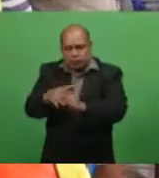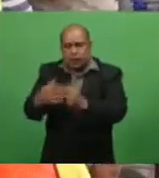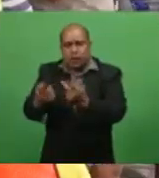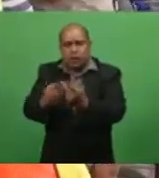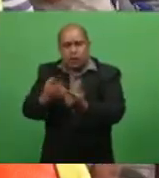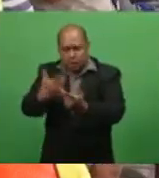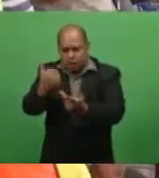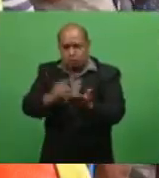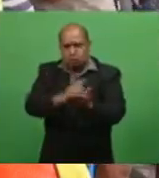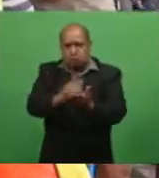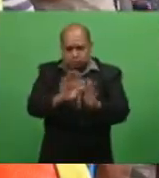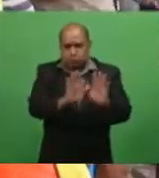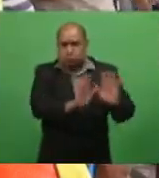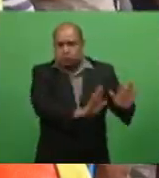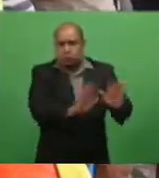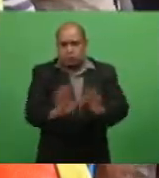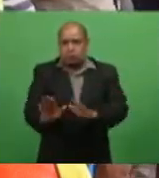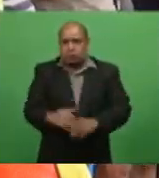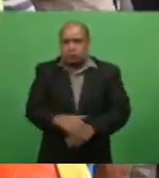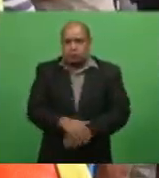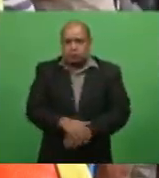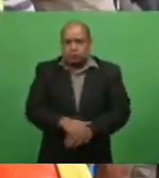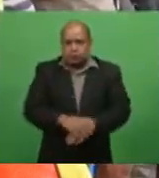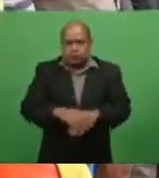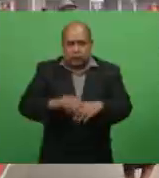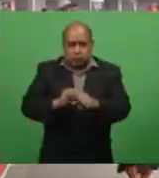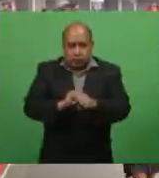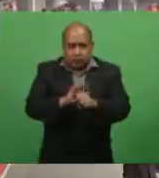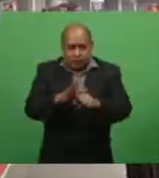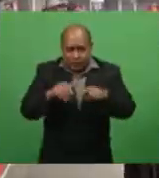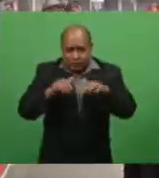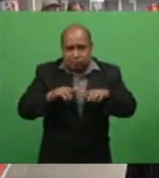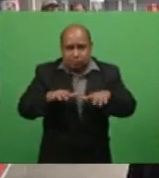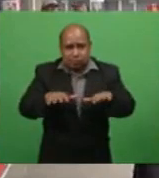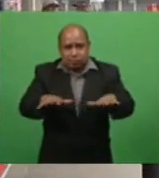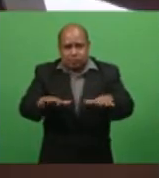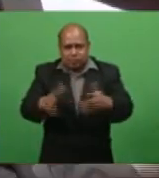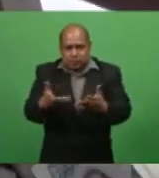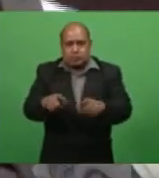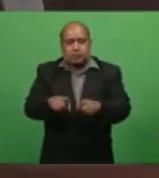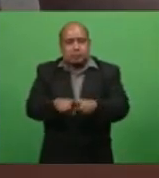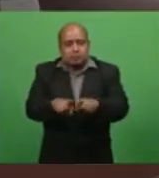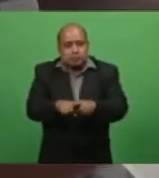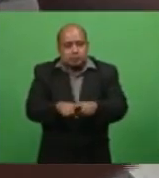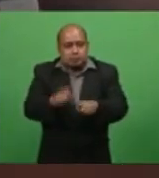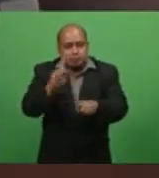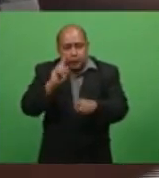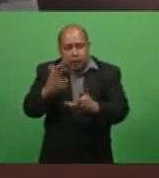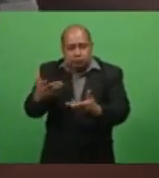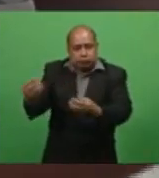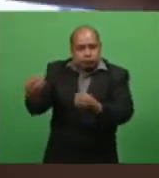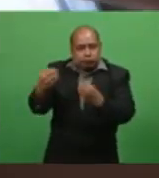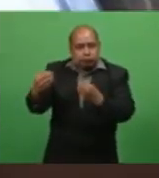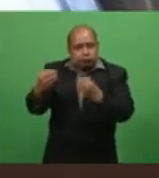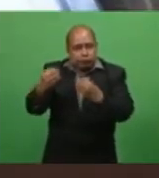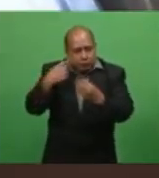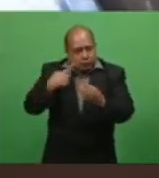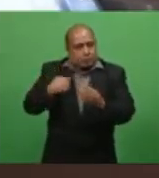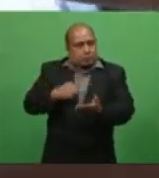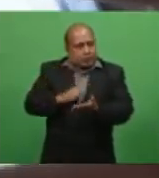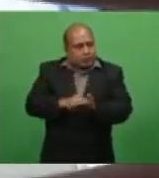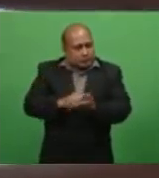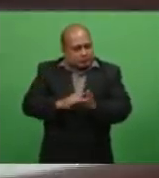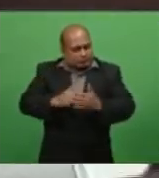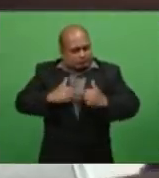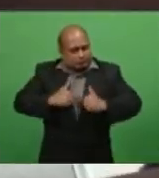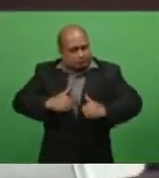Health Minister says the pandemic has also highlighted the effectiveness of some basic etiquette such as hand washing that is normally dismissed